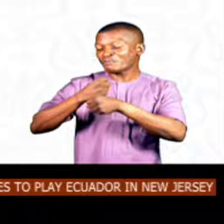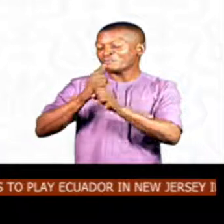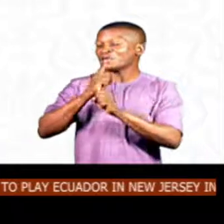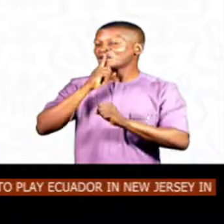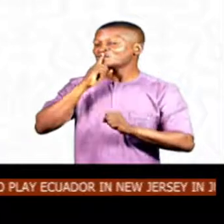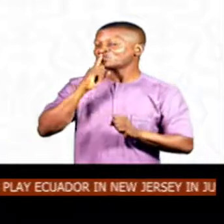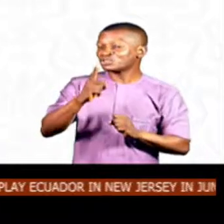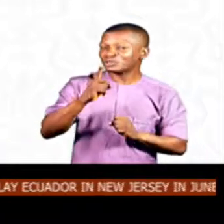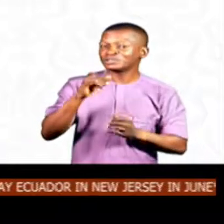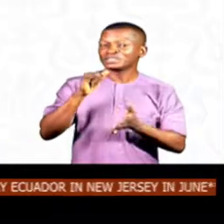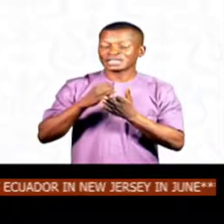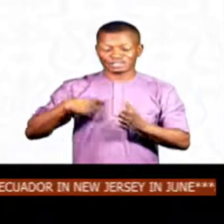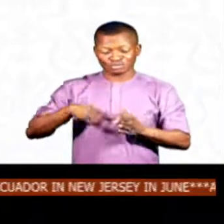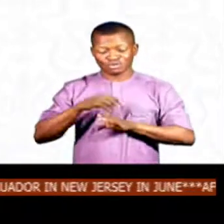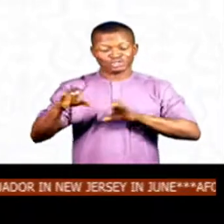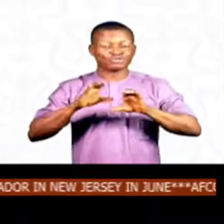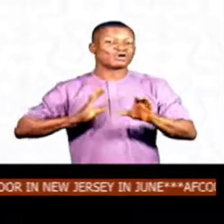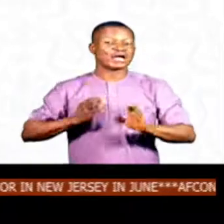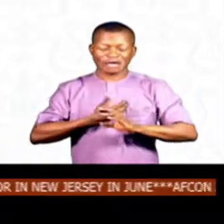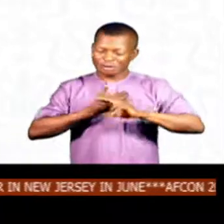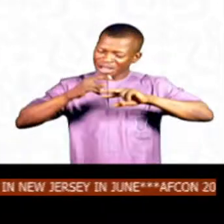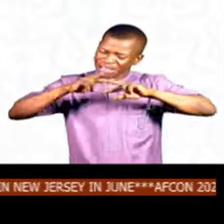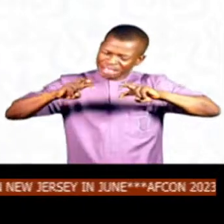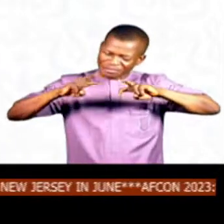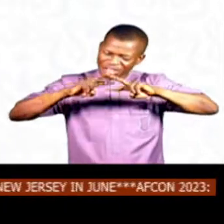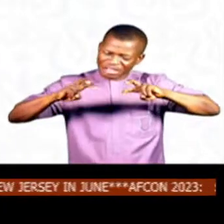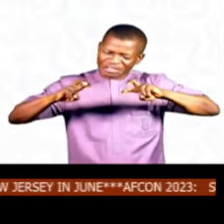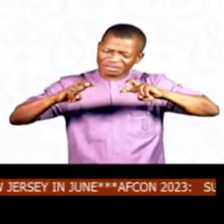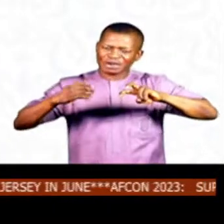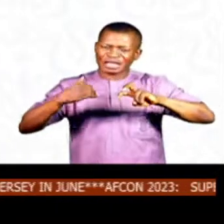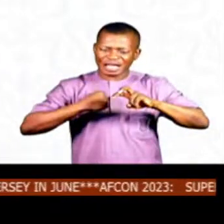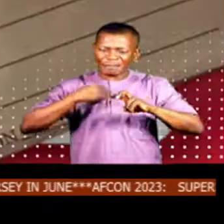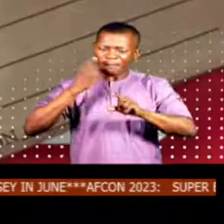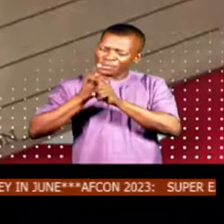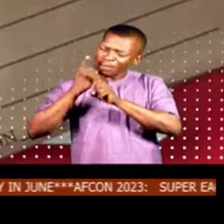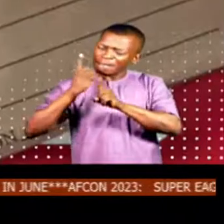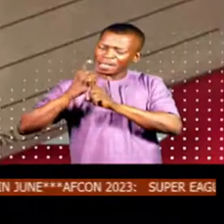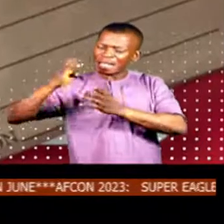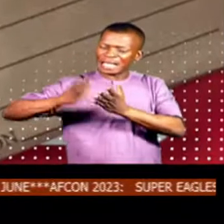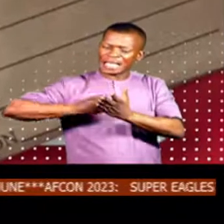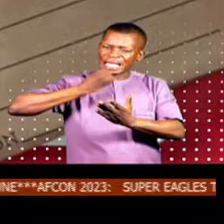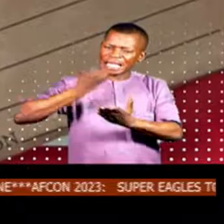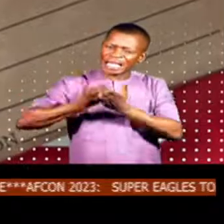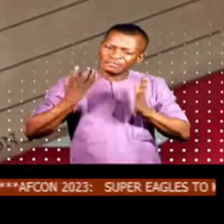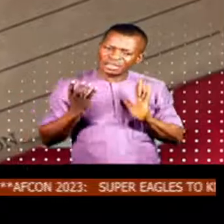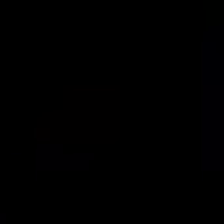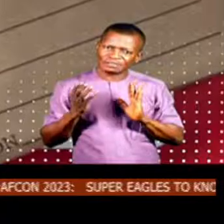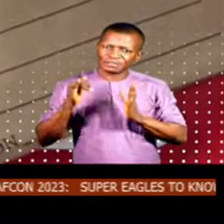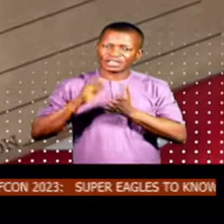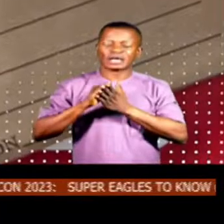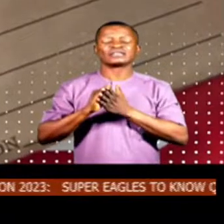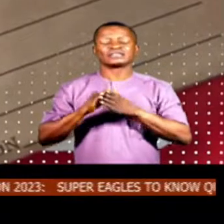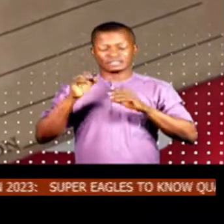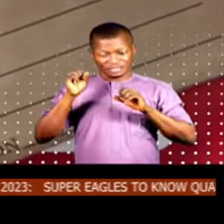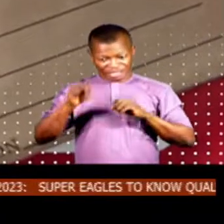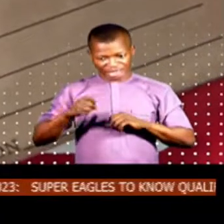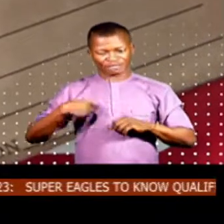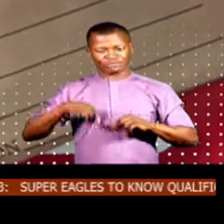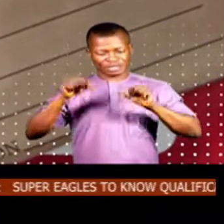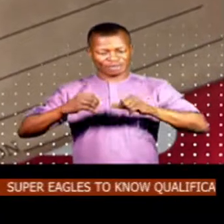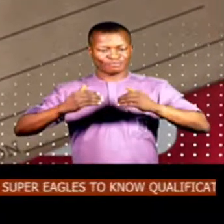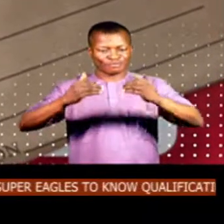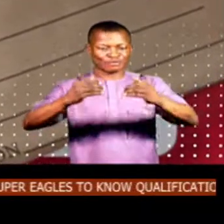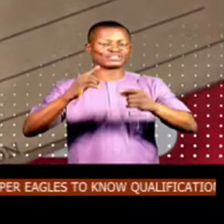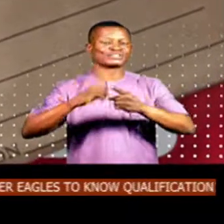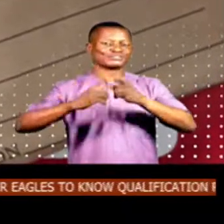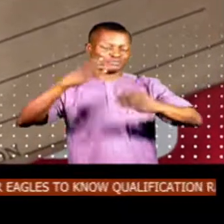ensure that we do our investigation. We have a prima facie evidence that, you know, we can take to